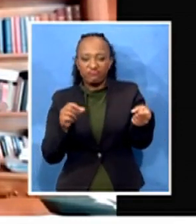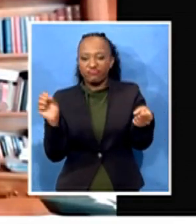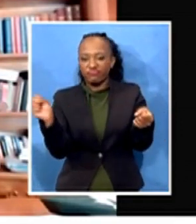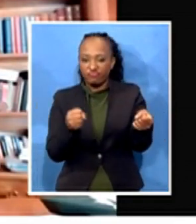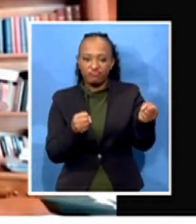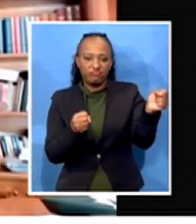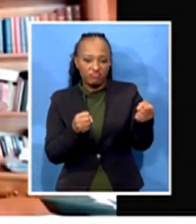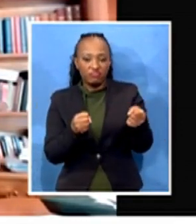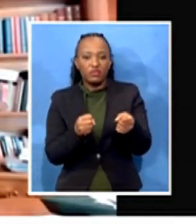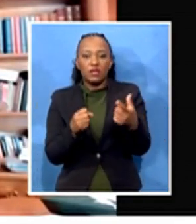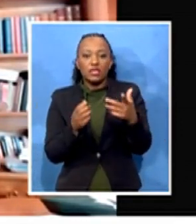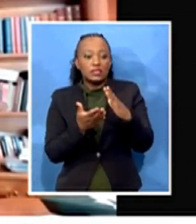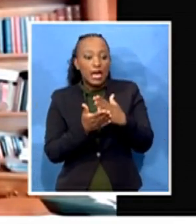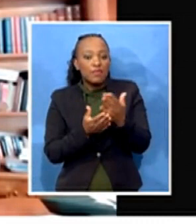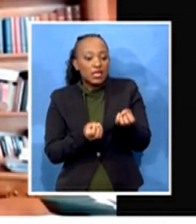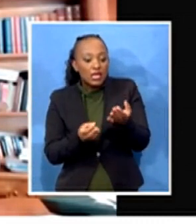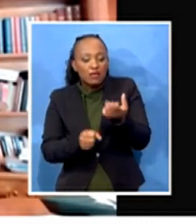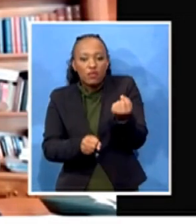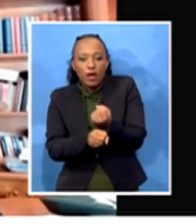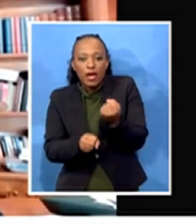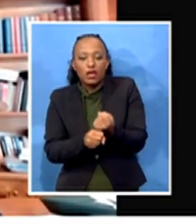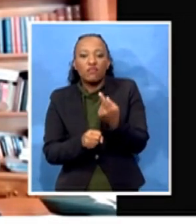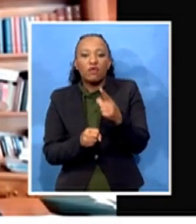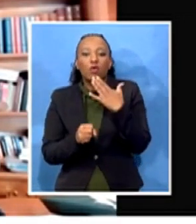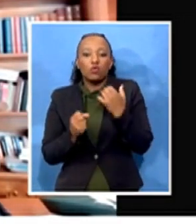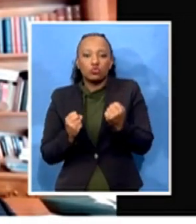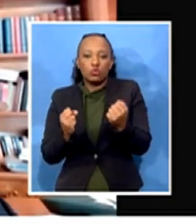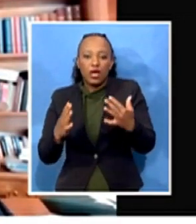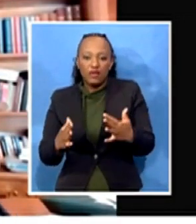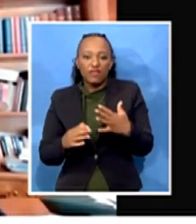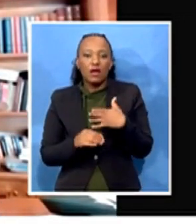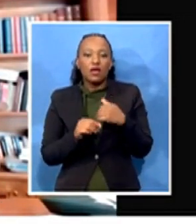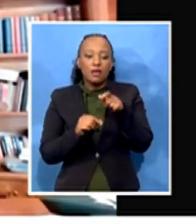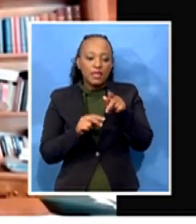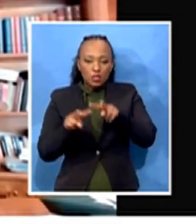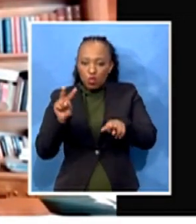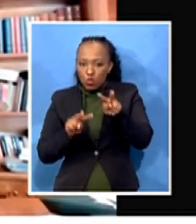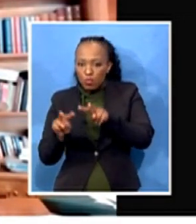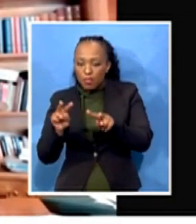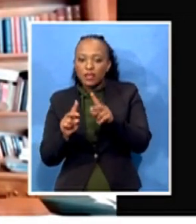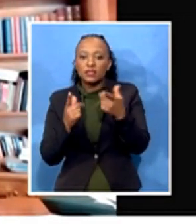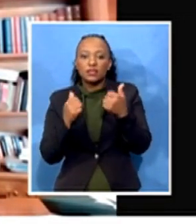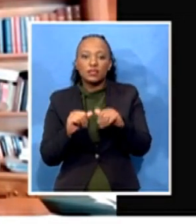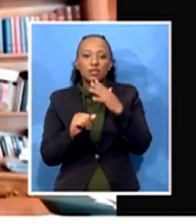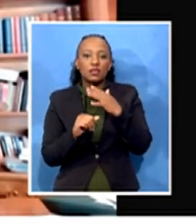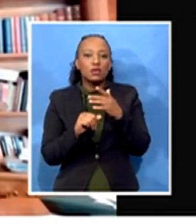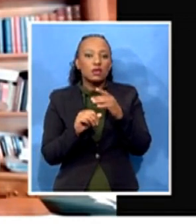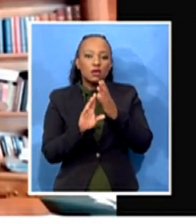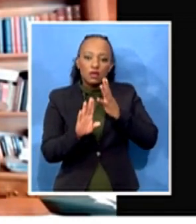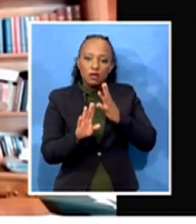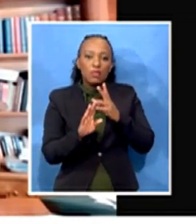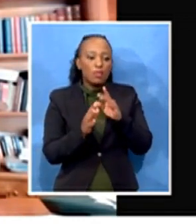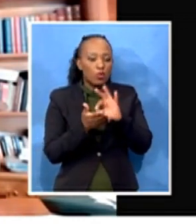to drivers, queue marshals, conductors, and car washing services, and indirectly